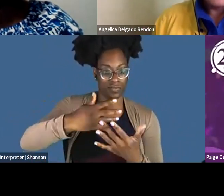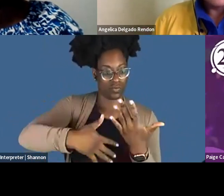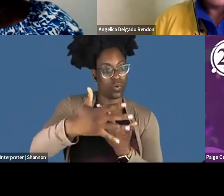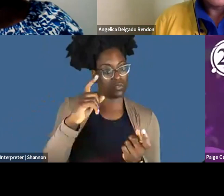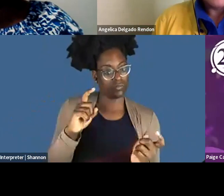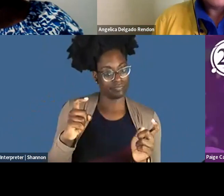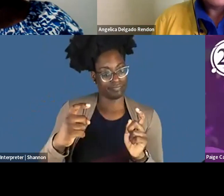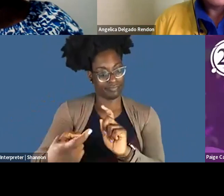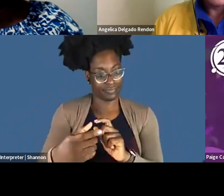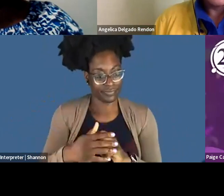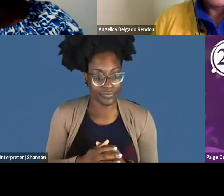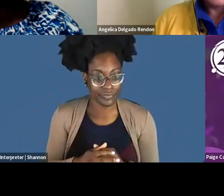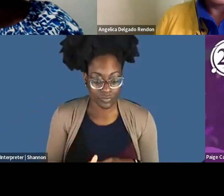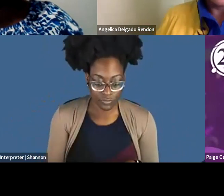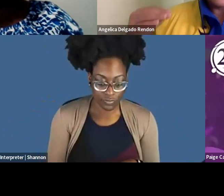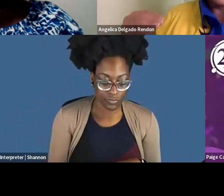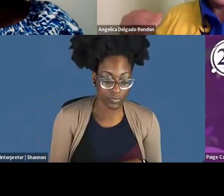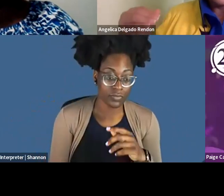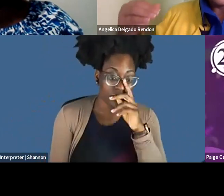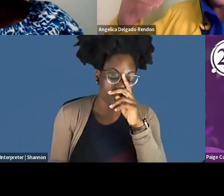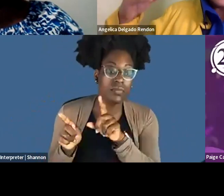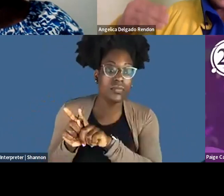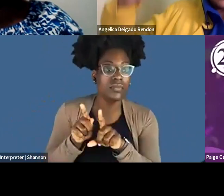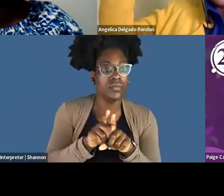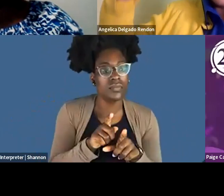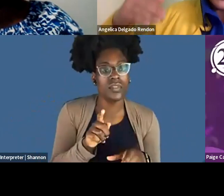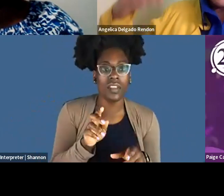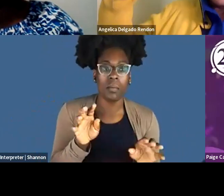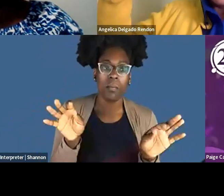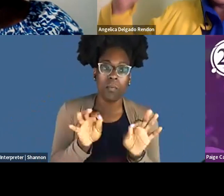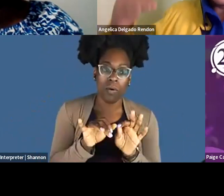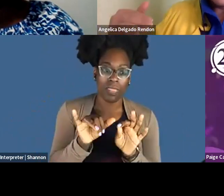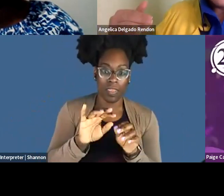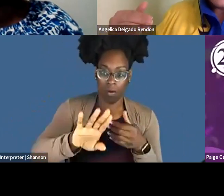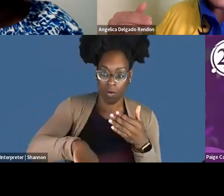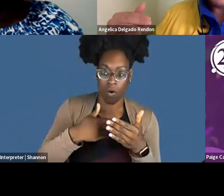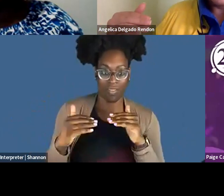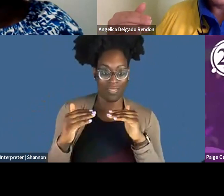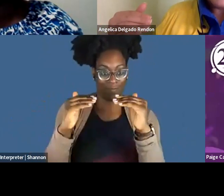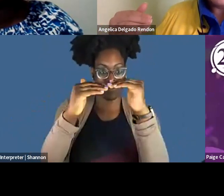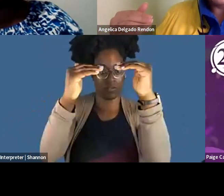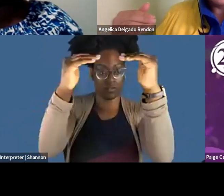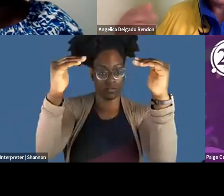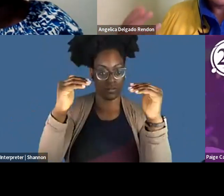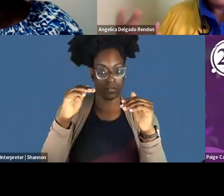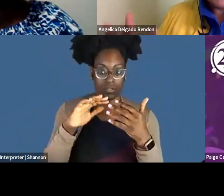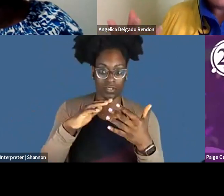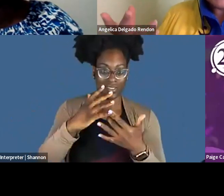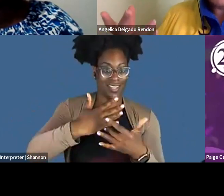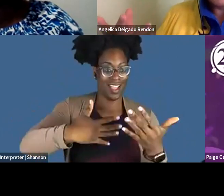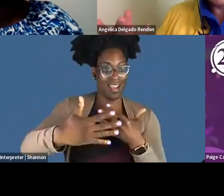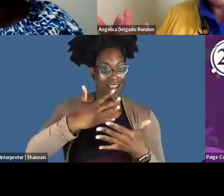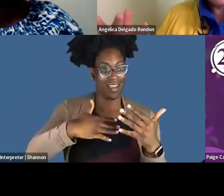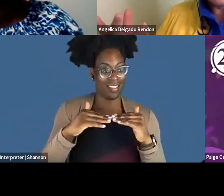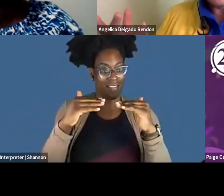do think also that it needs to be from all the levels in society. I just found out